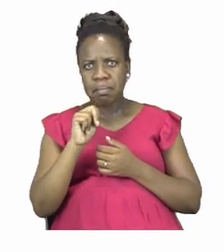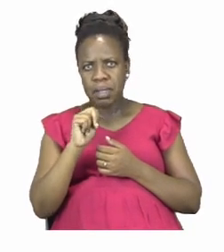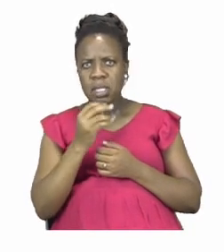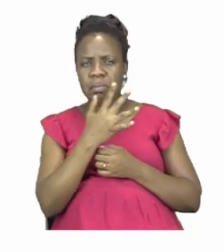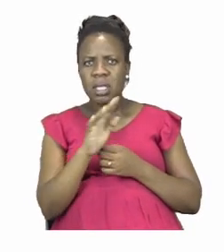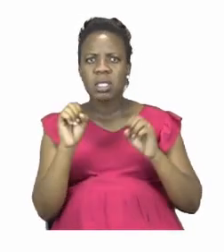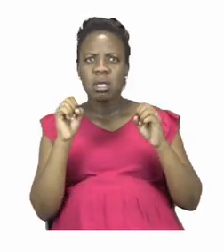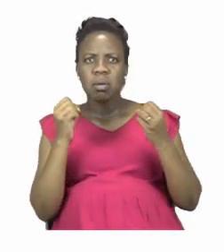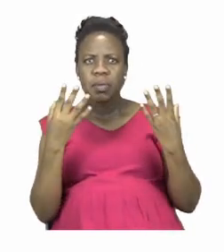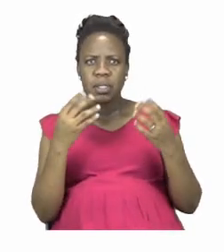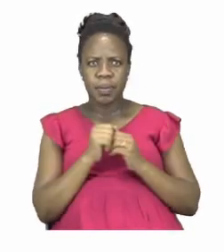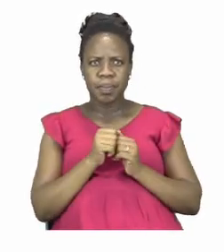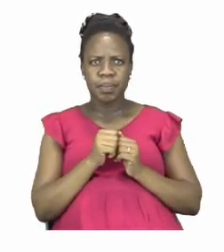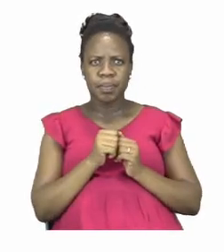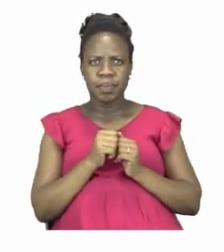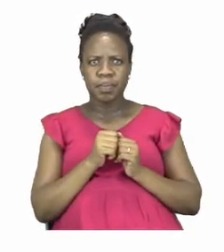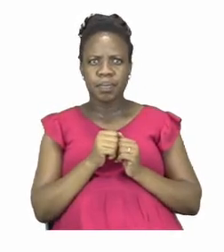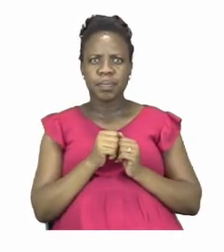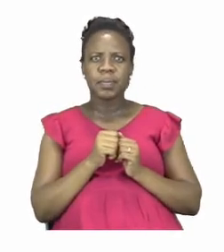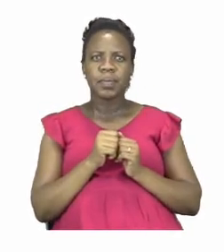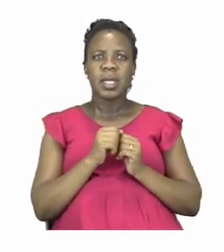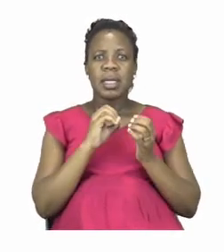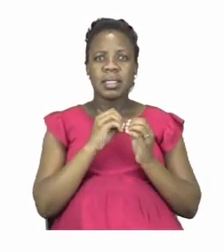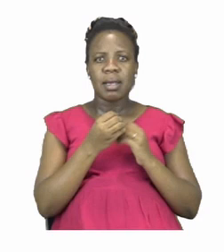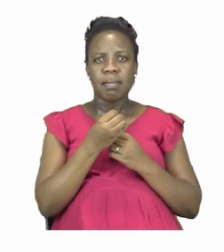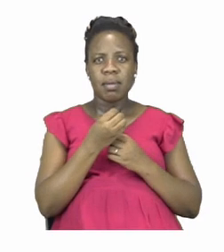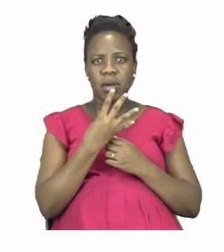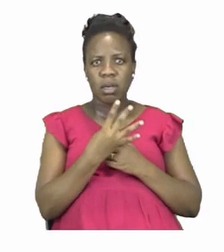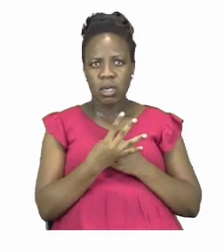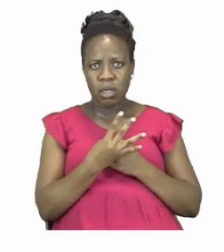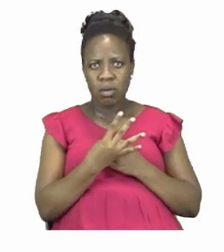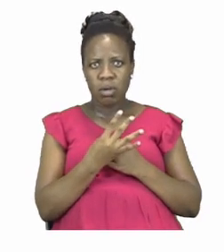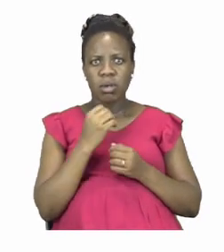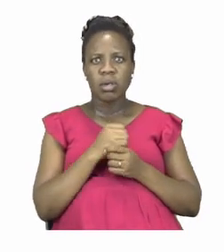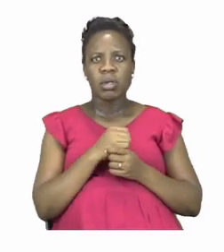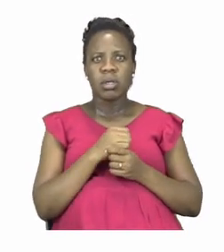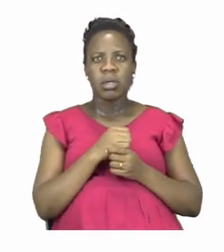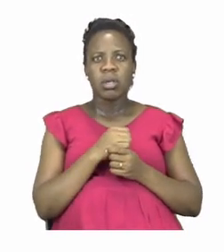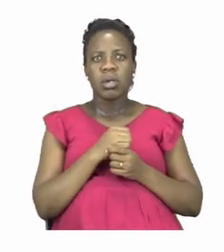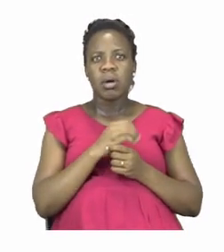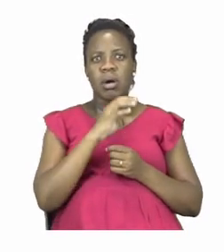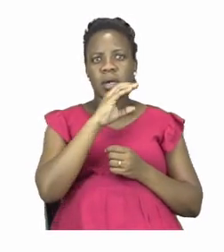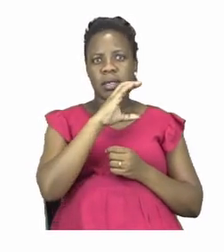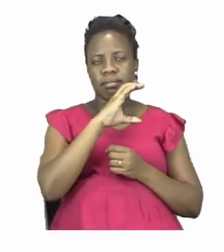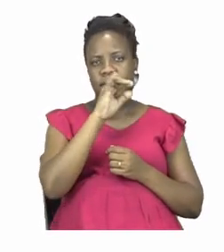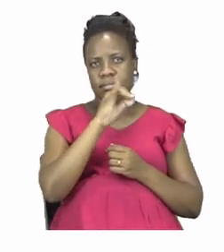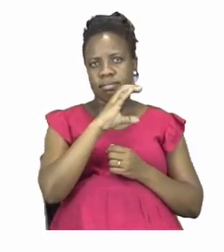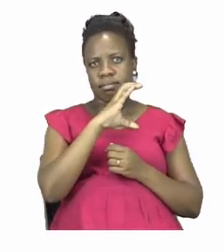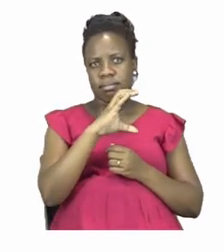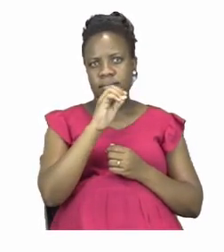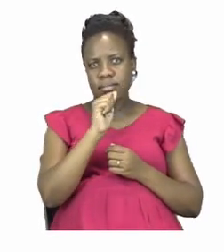5. Half of the cycads died. How many are now left?